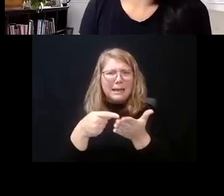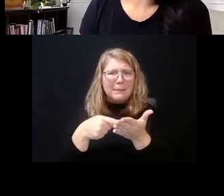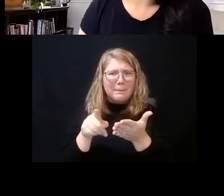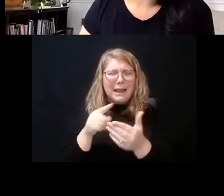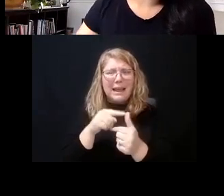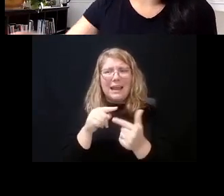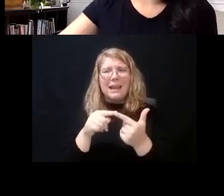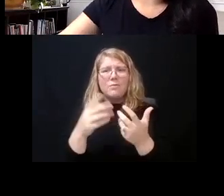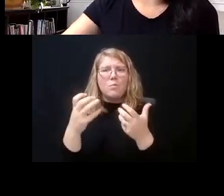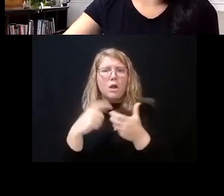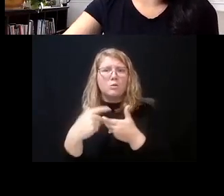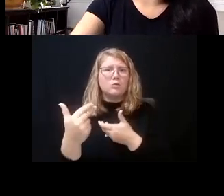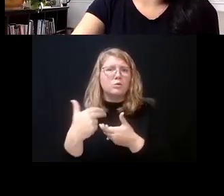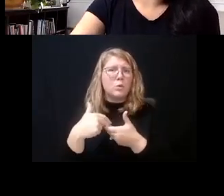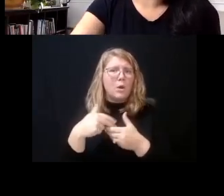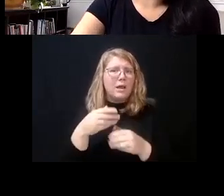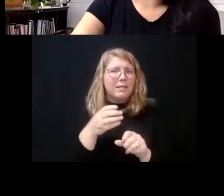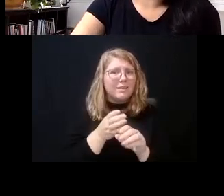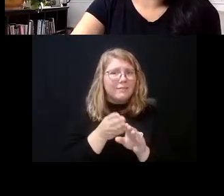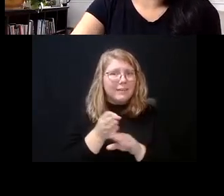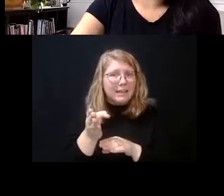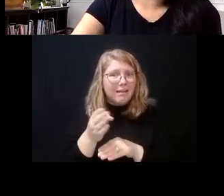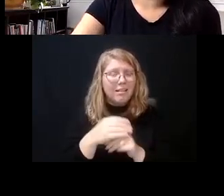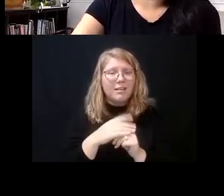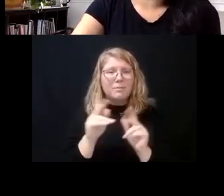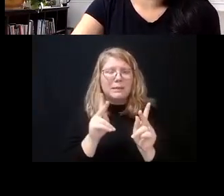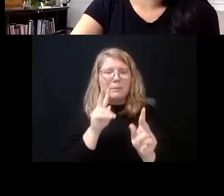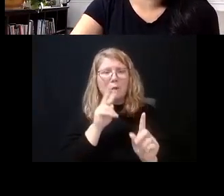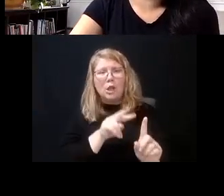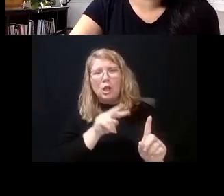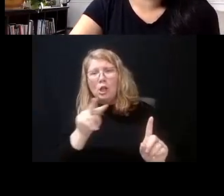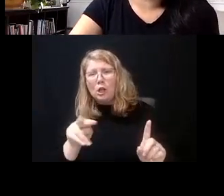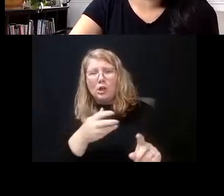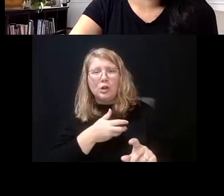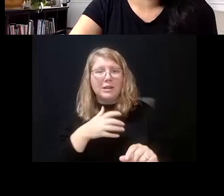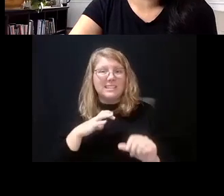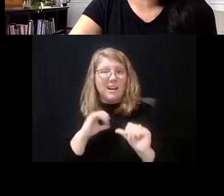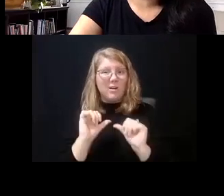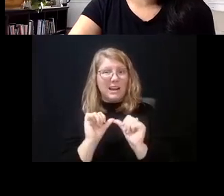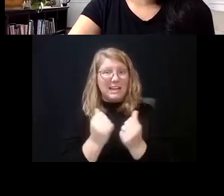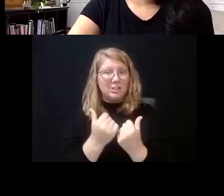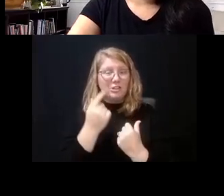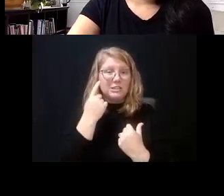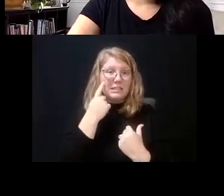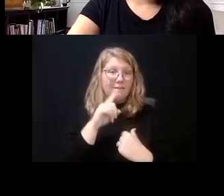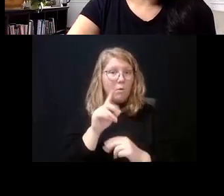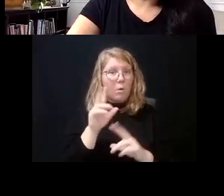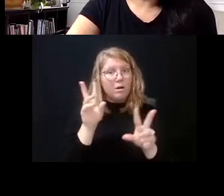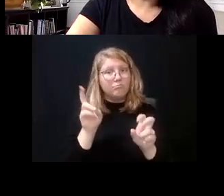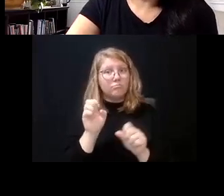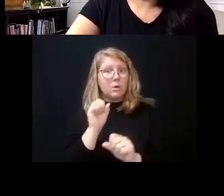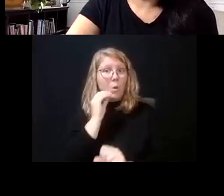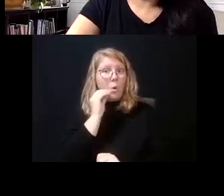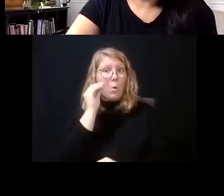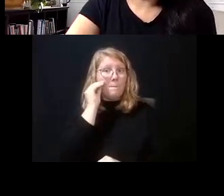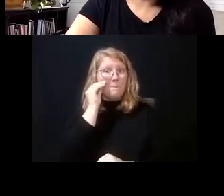wanting to enter our field, that folks have looked at our agency as a place to call home. I do